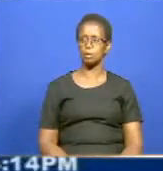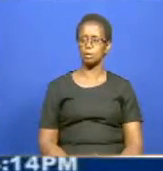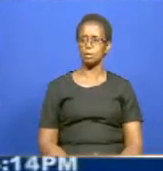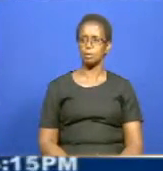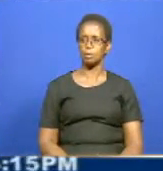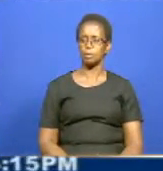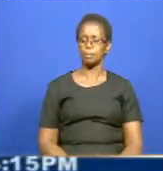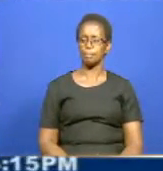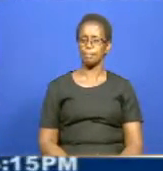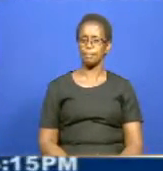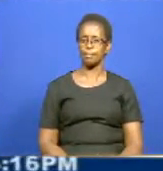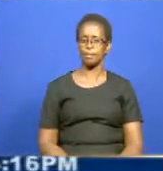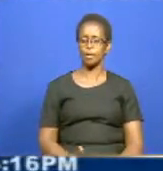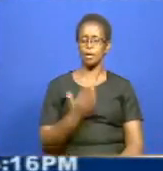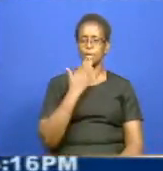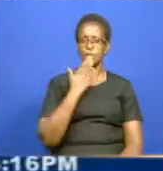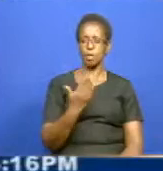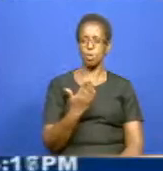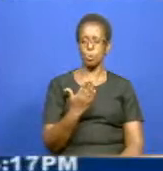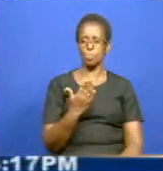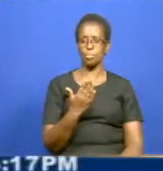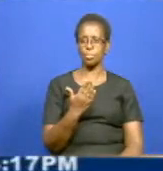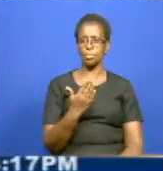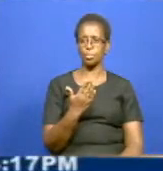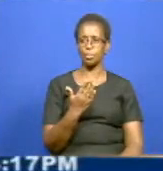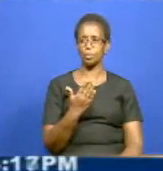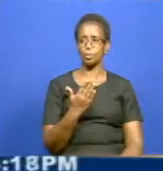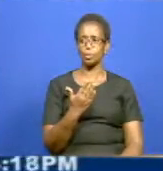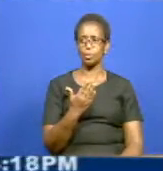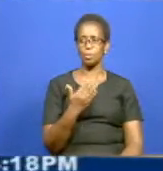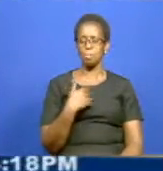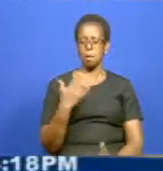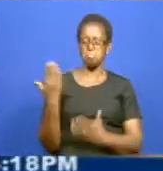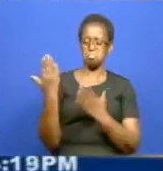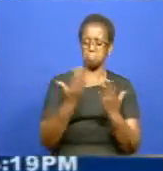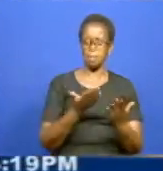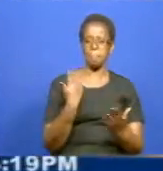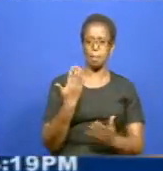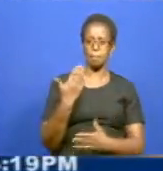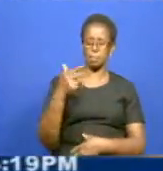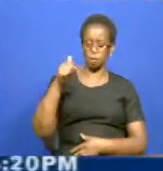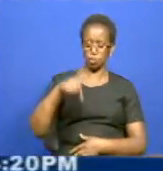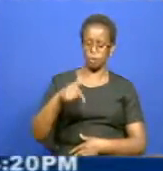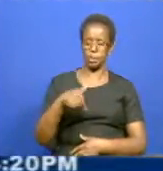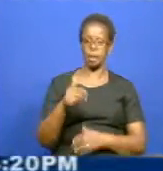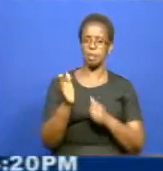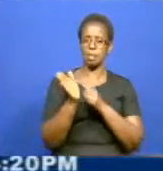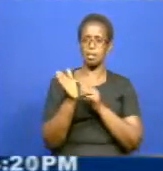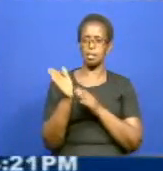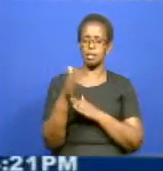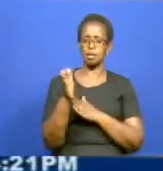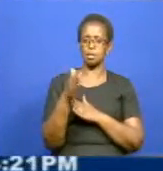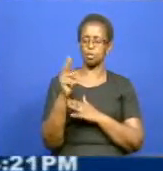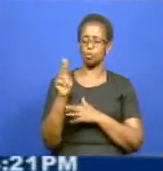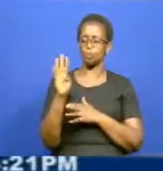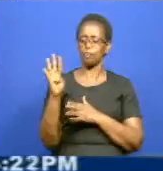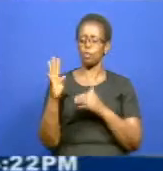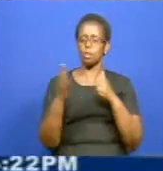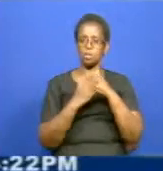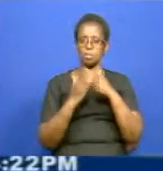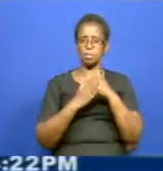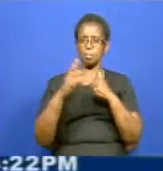Thank you, Mr. Speaker. Mr. Speaker, I beg to lay the following papers on the table of the Senate today, Thursday, the 24th of September,